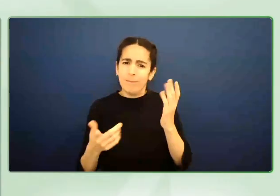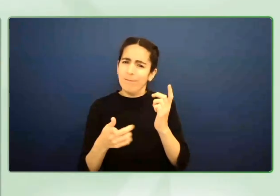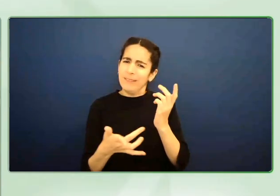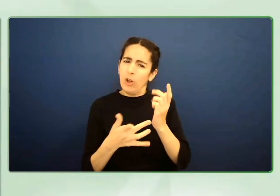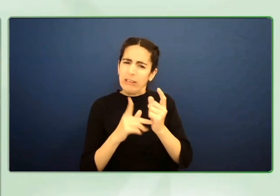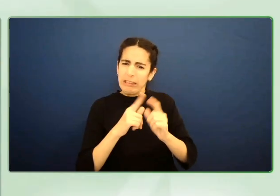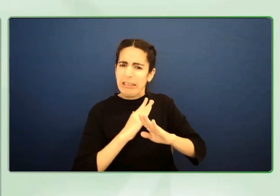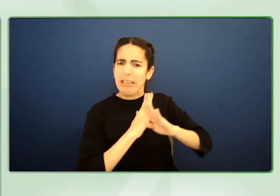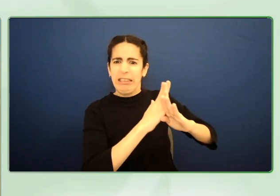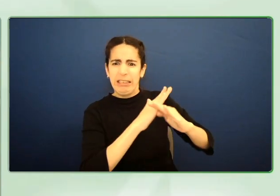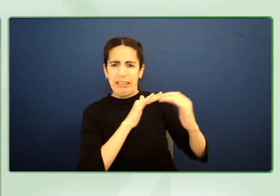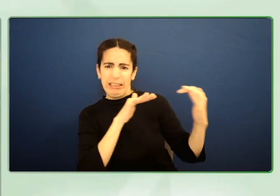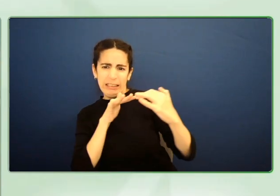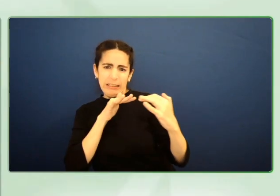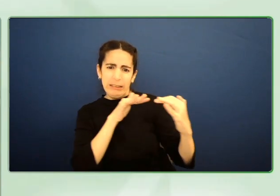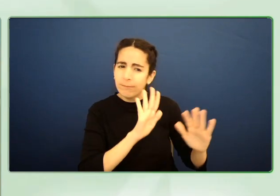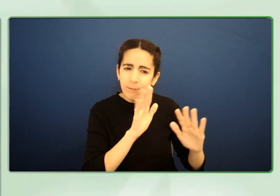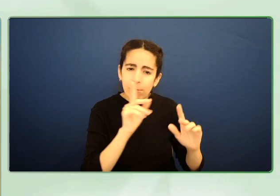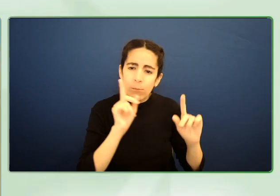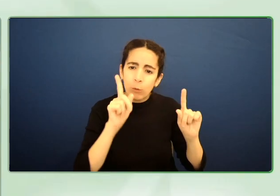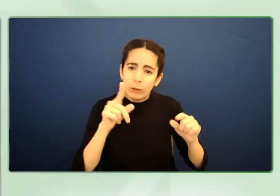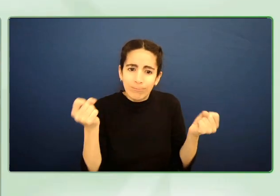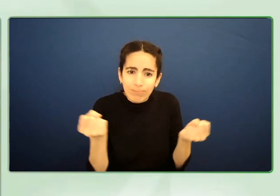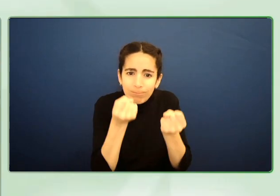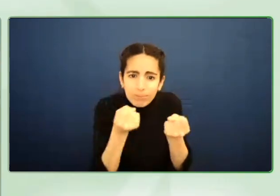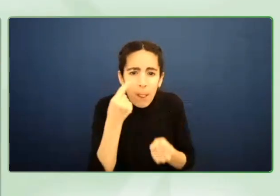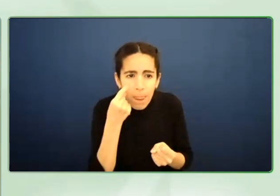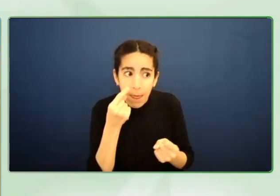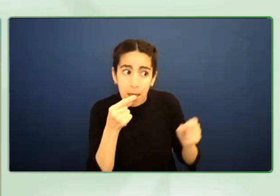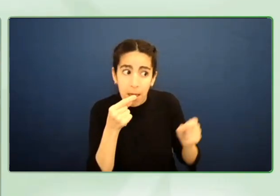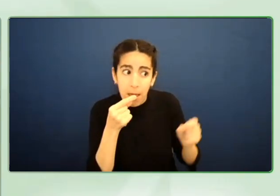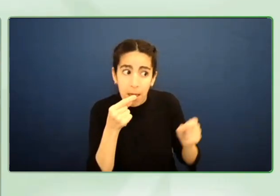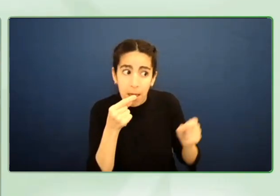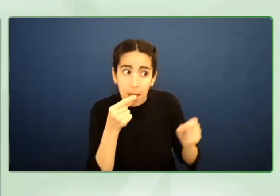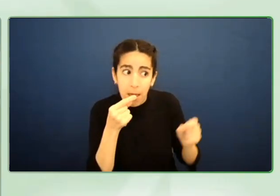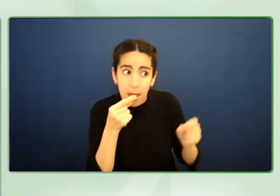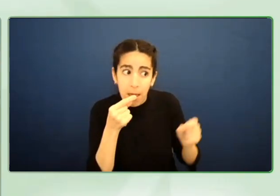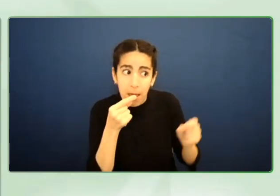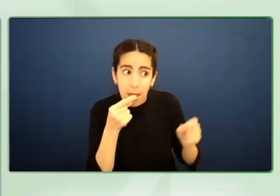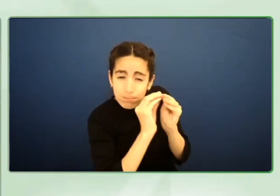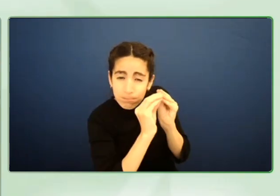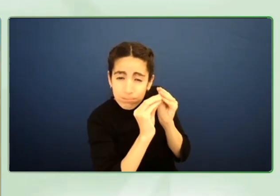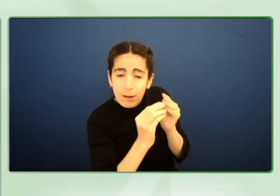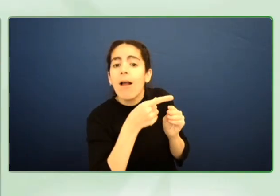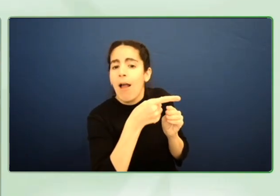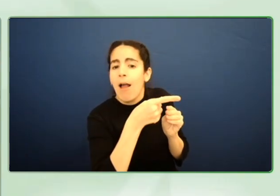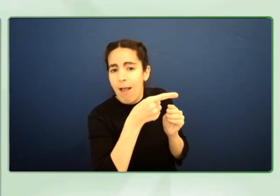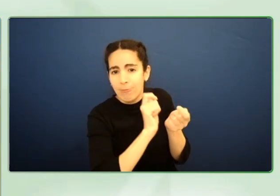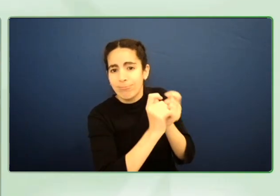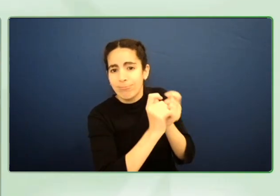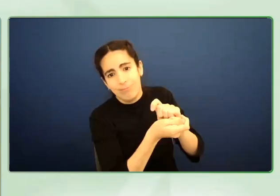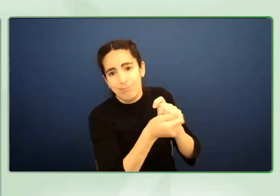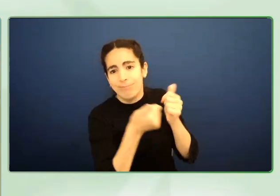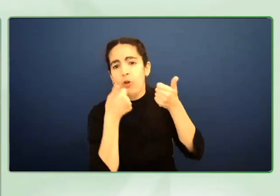use it right, Yes. Well, two things. For first, I decided to work with